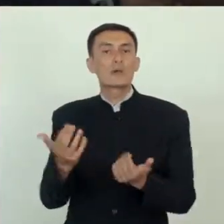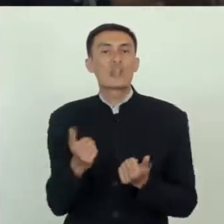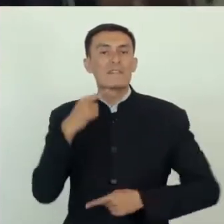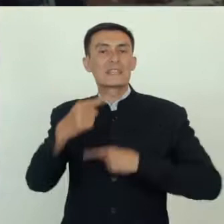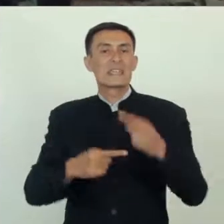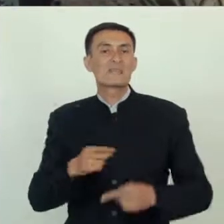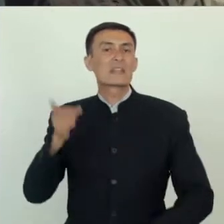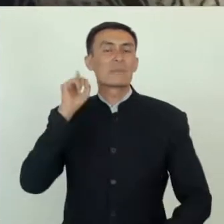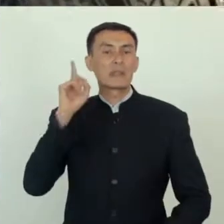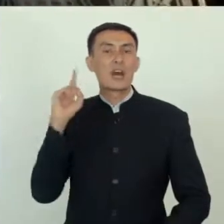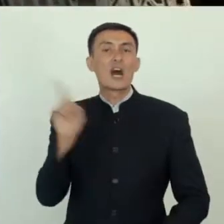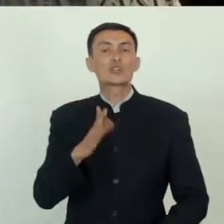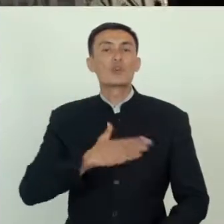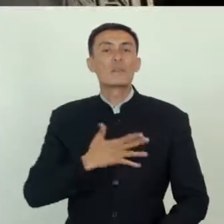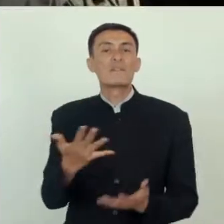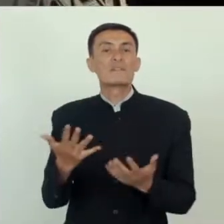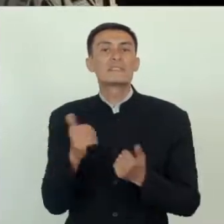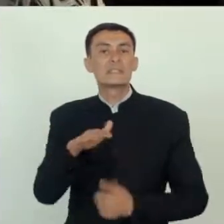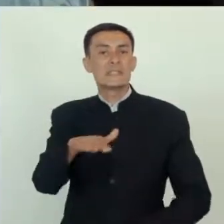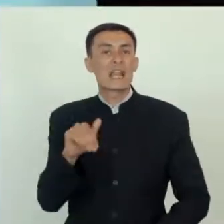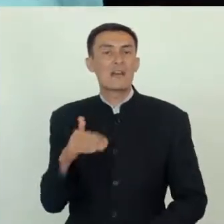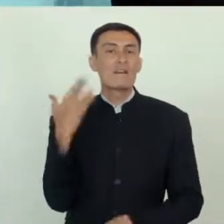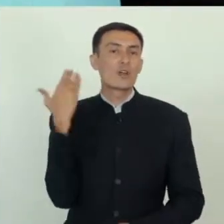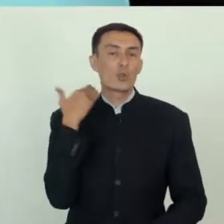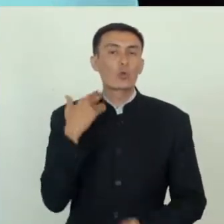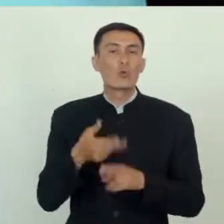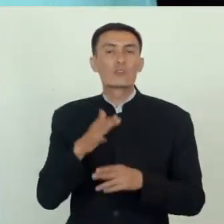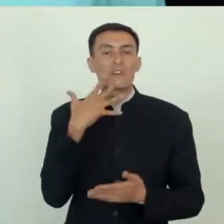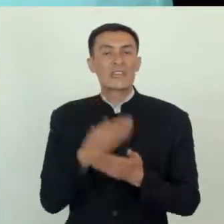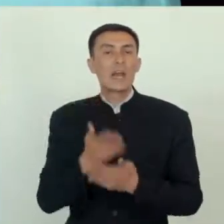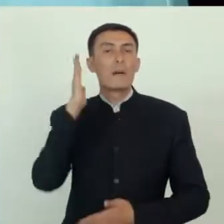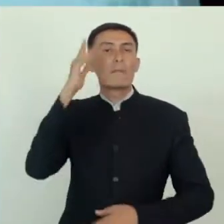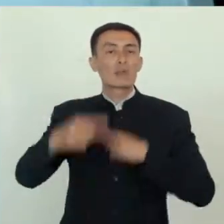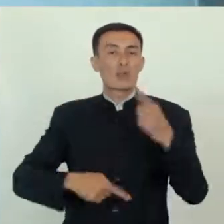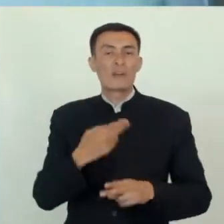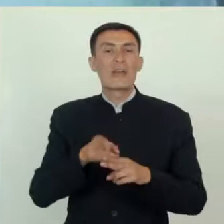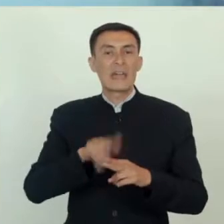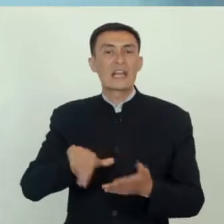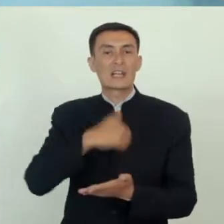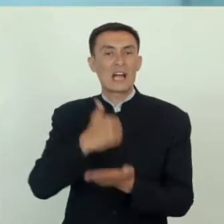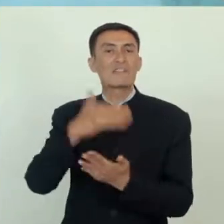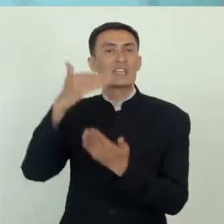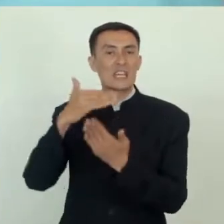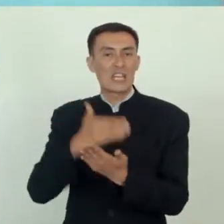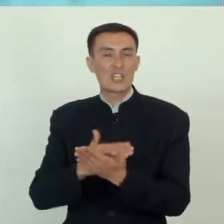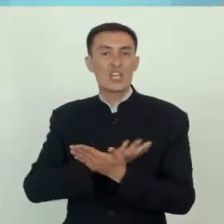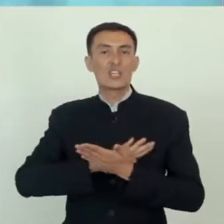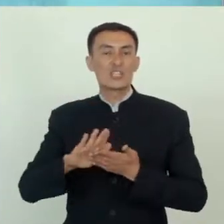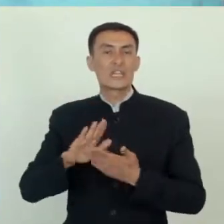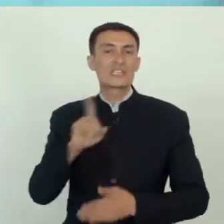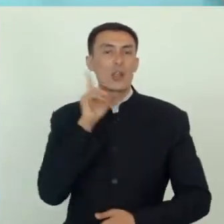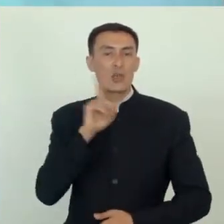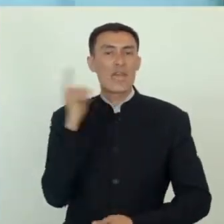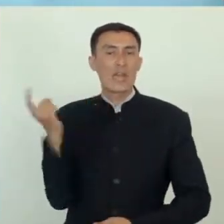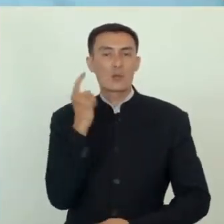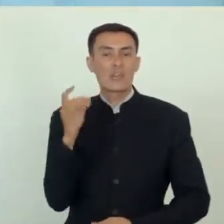is not inherited from our ancestors, but it is borrowed from our descendants. This is the main task of the green economy,